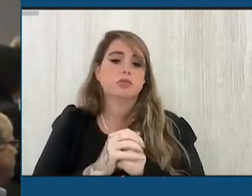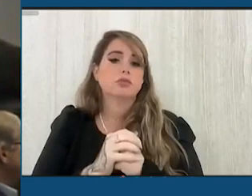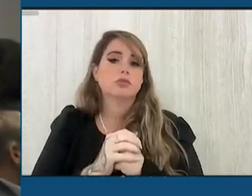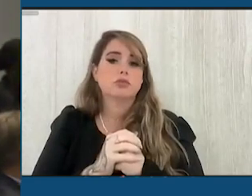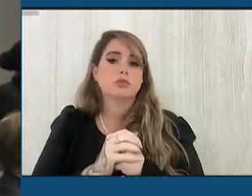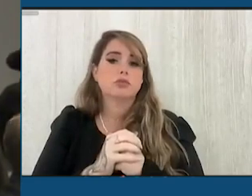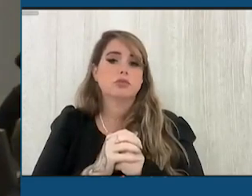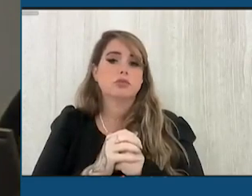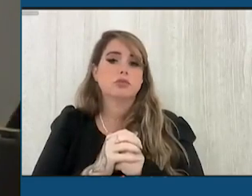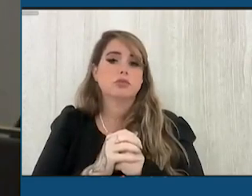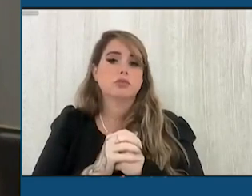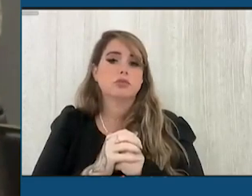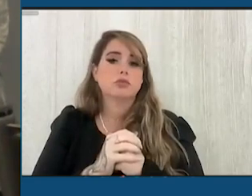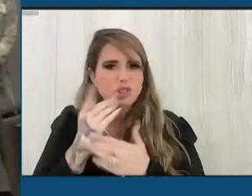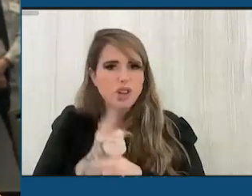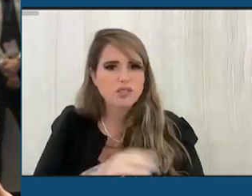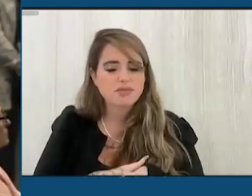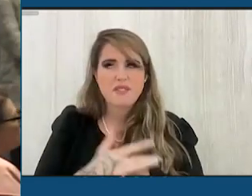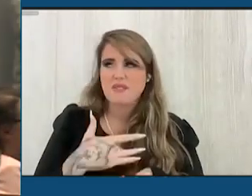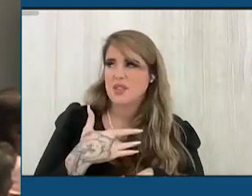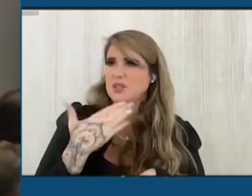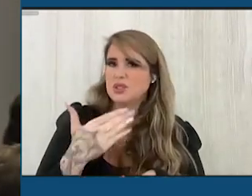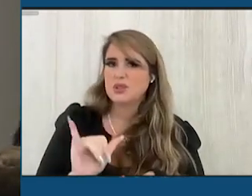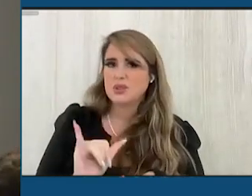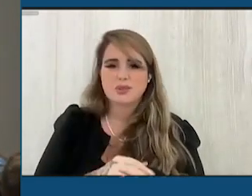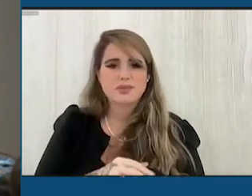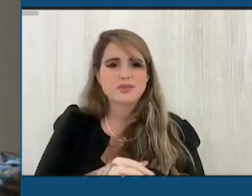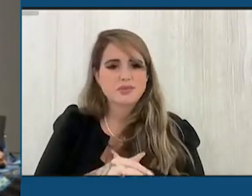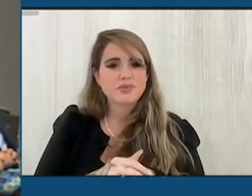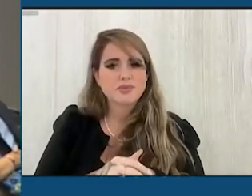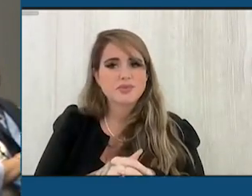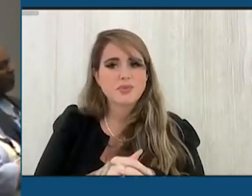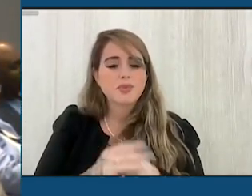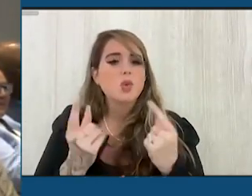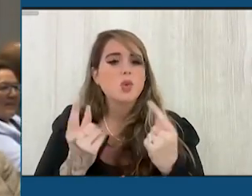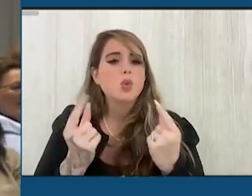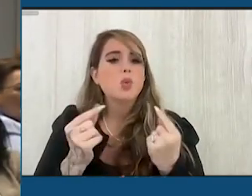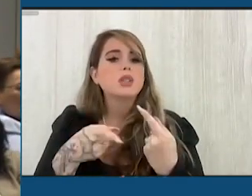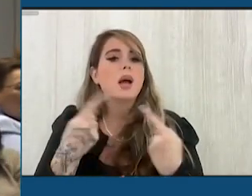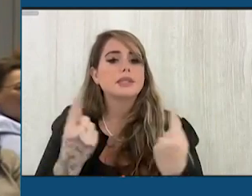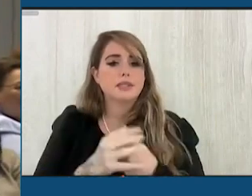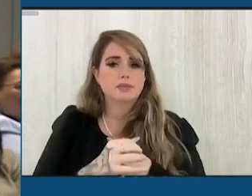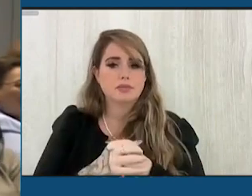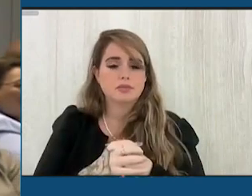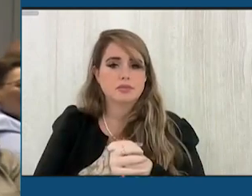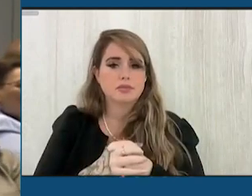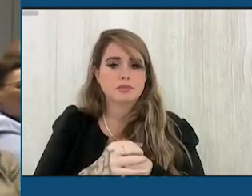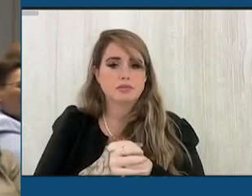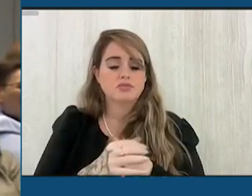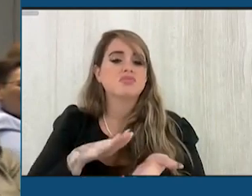good? And it feels kind of good to me. What's the opposite? Dismissive,